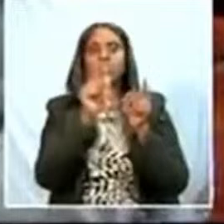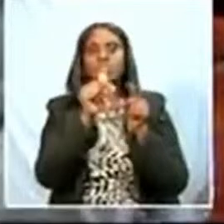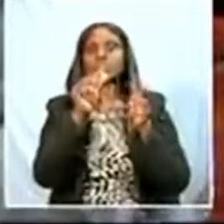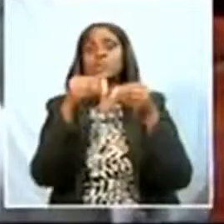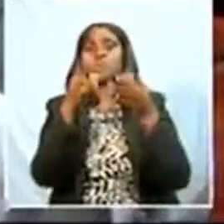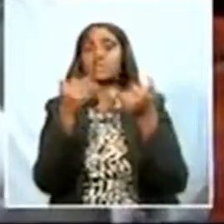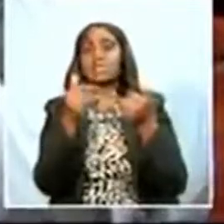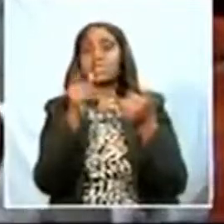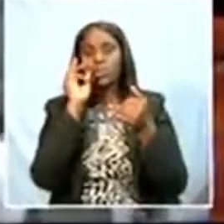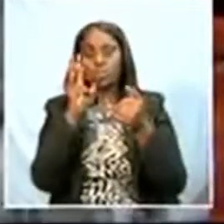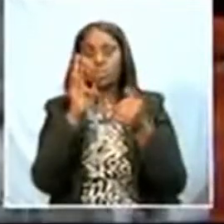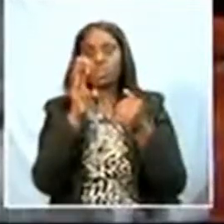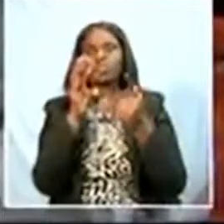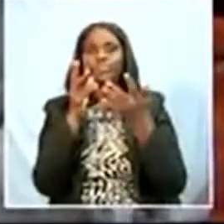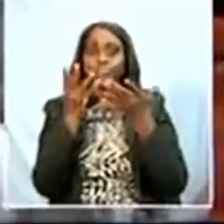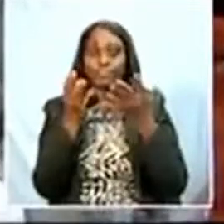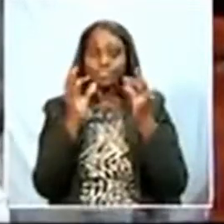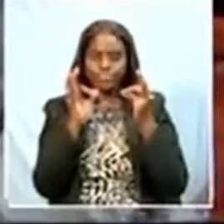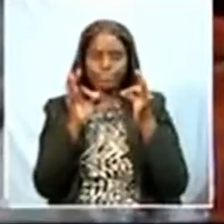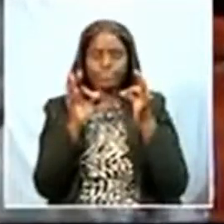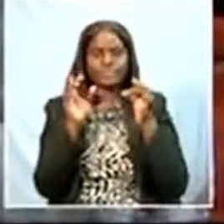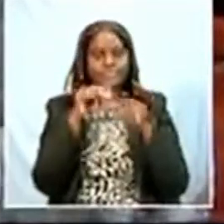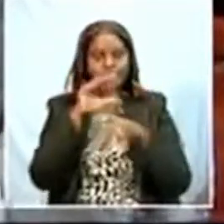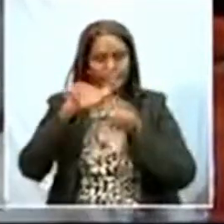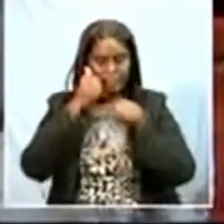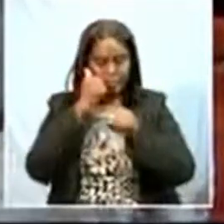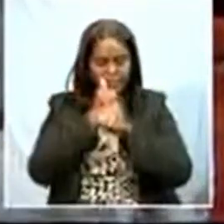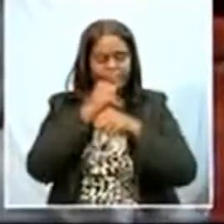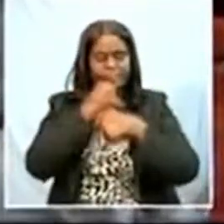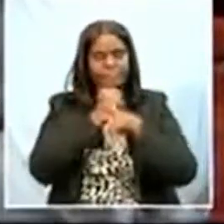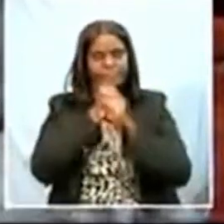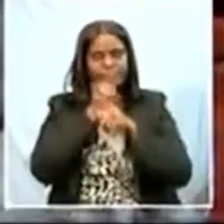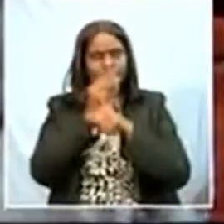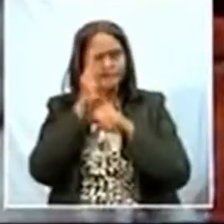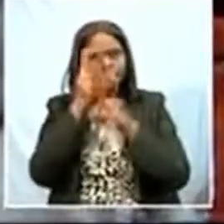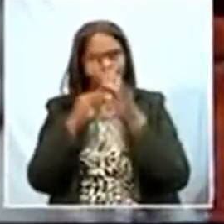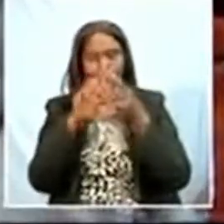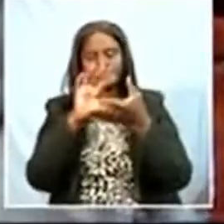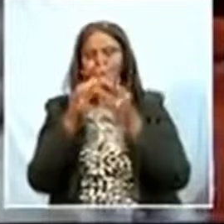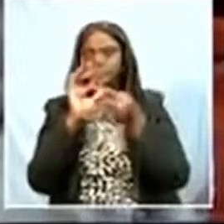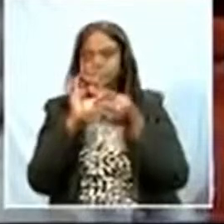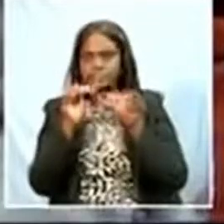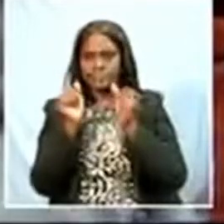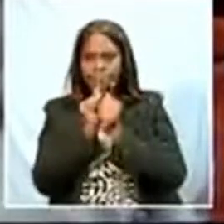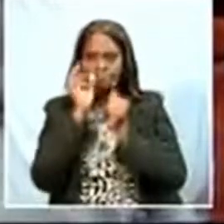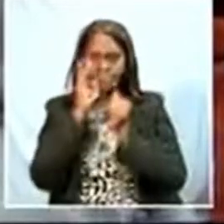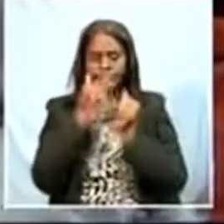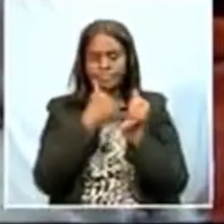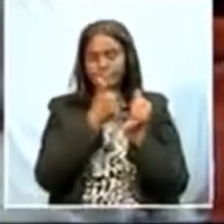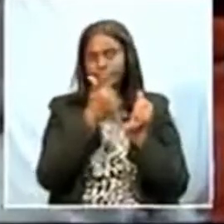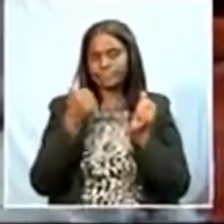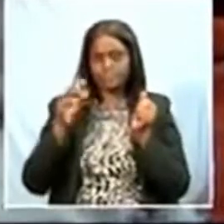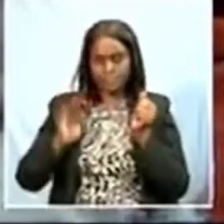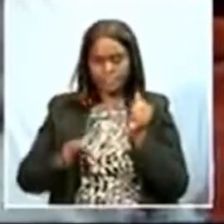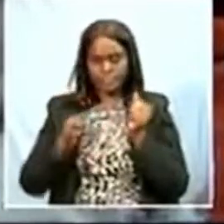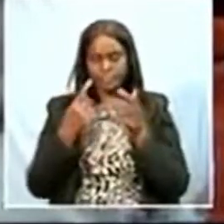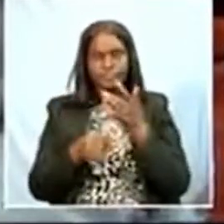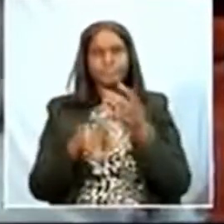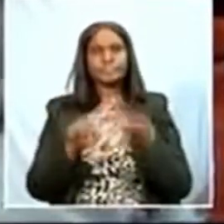them, then there will be, that company will establish, they will start producing, there will be linkages, there will be other benefits that will accrue